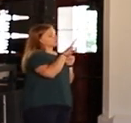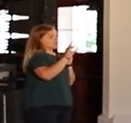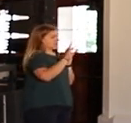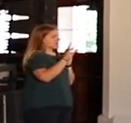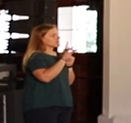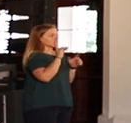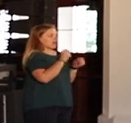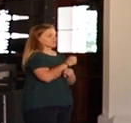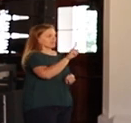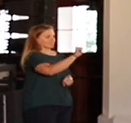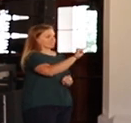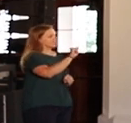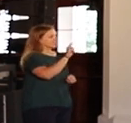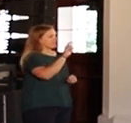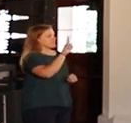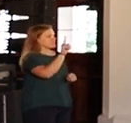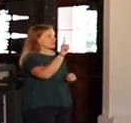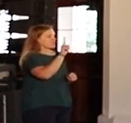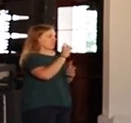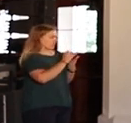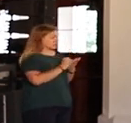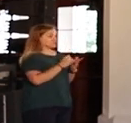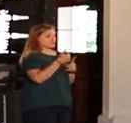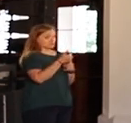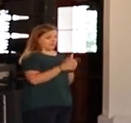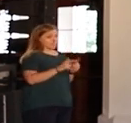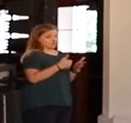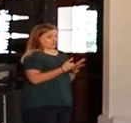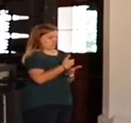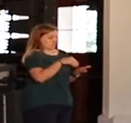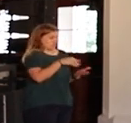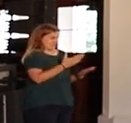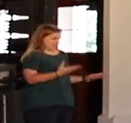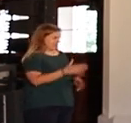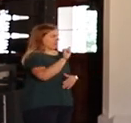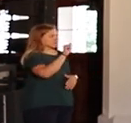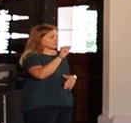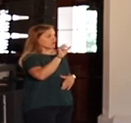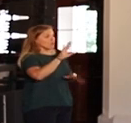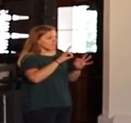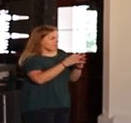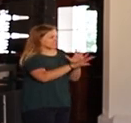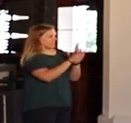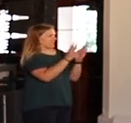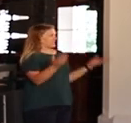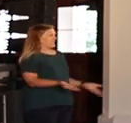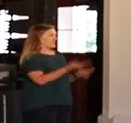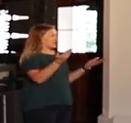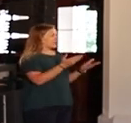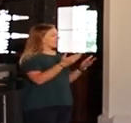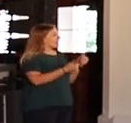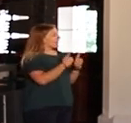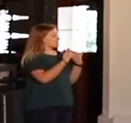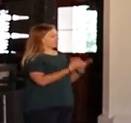of those are liberal arts colleges. And you, the new students at Agnes Scott, and your families have selected Agnes Scott, the most